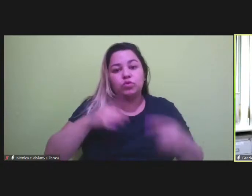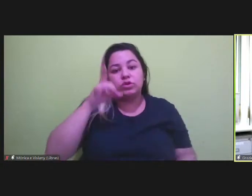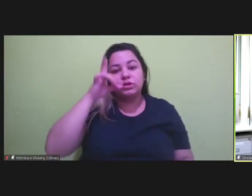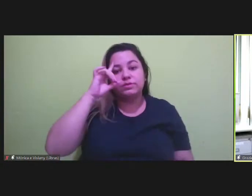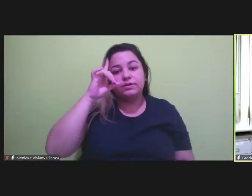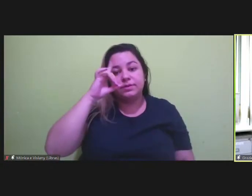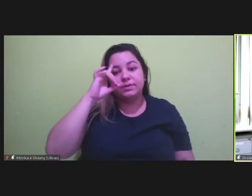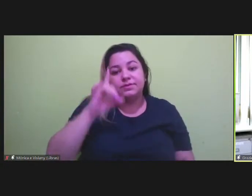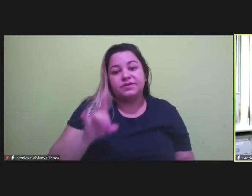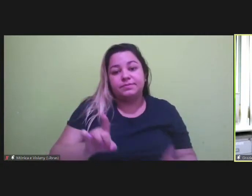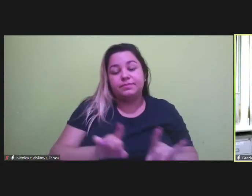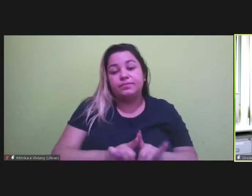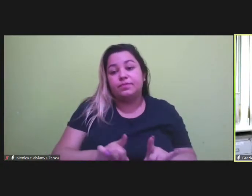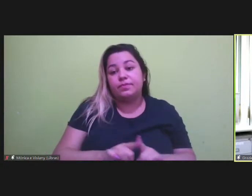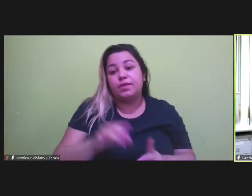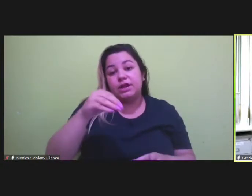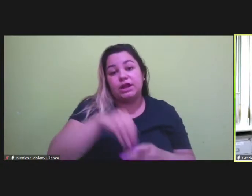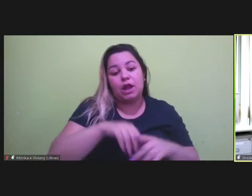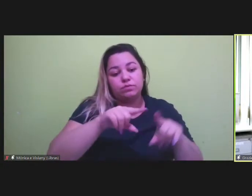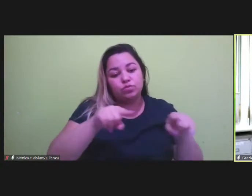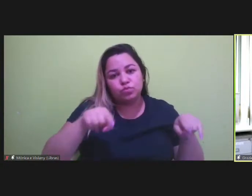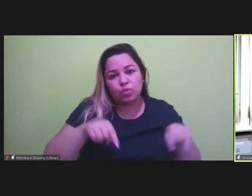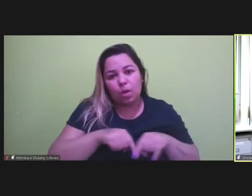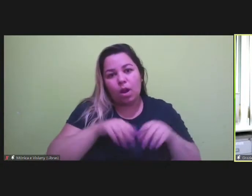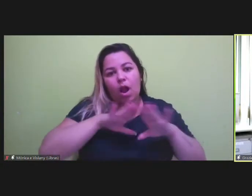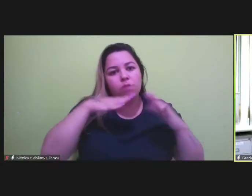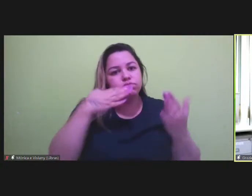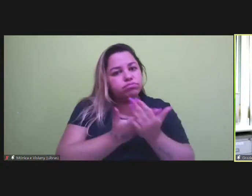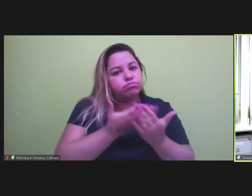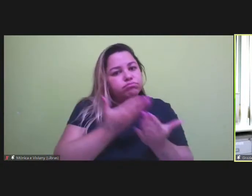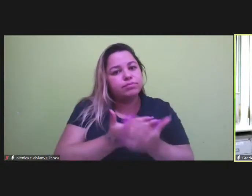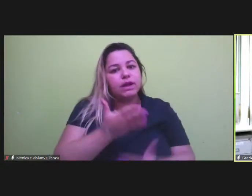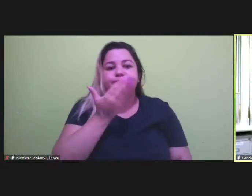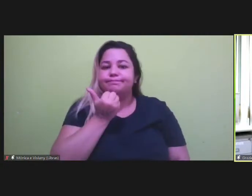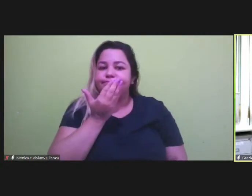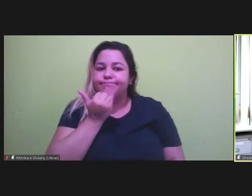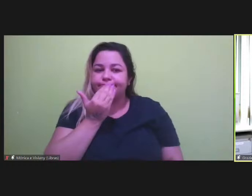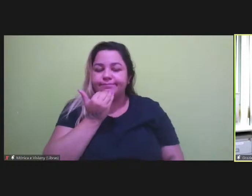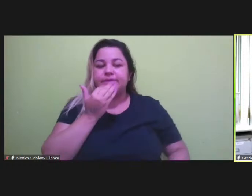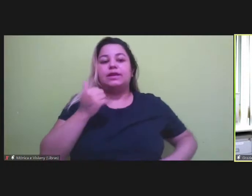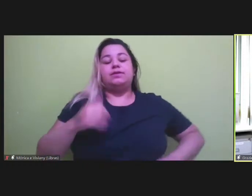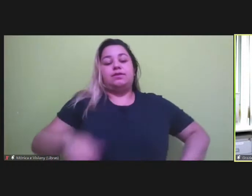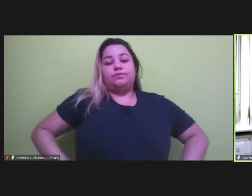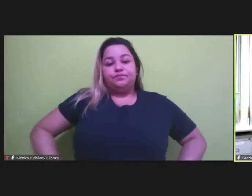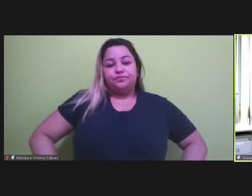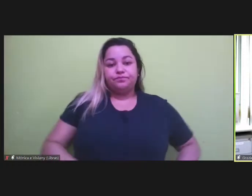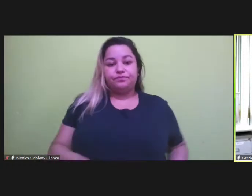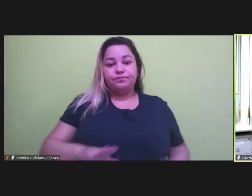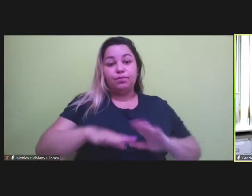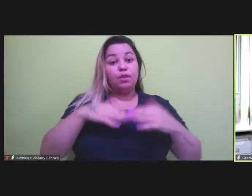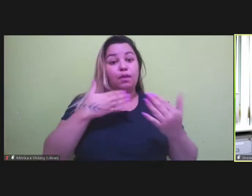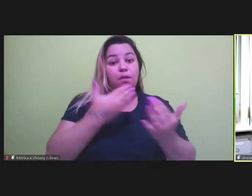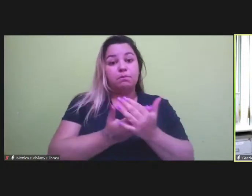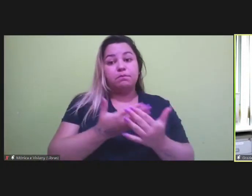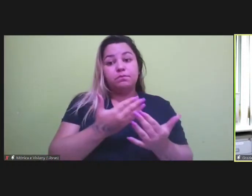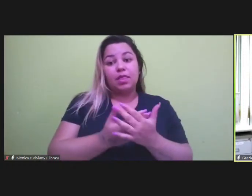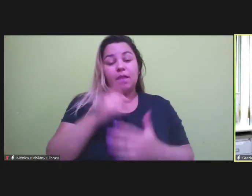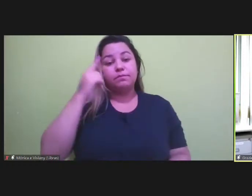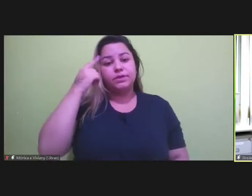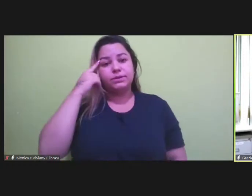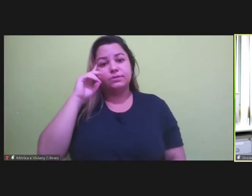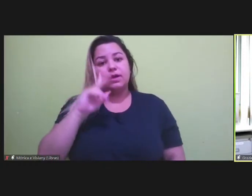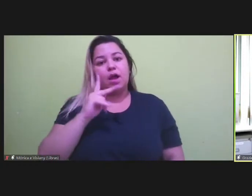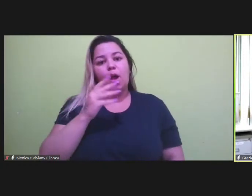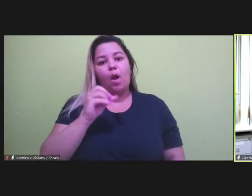discussion of the day-to-day basis, to the classes, to the canteens, to food, thinking